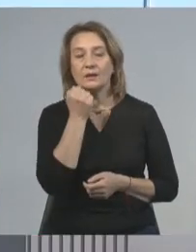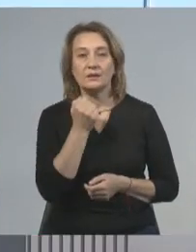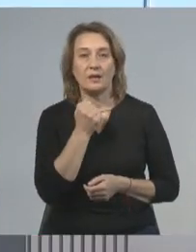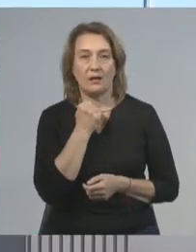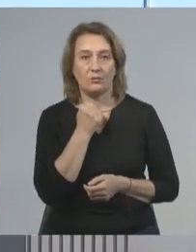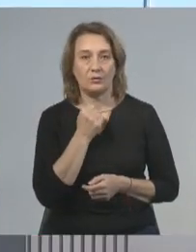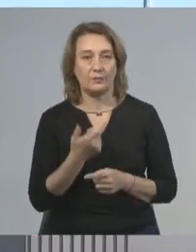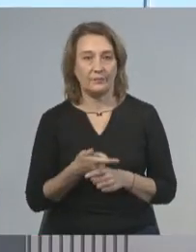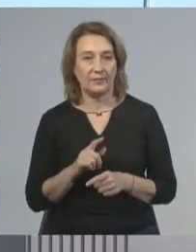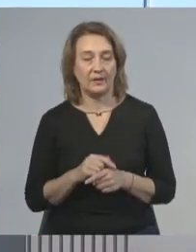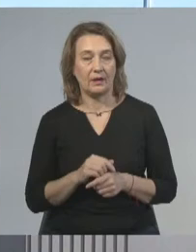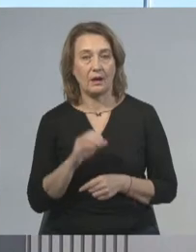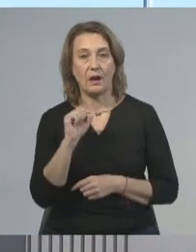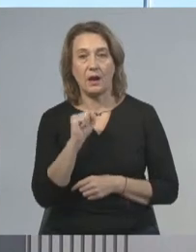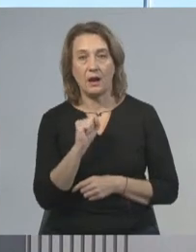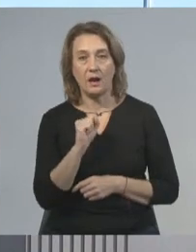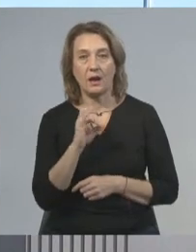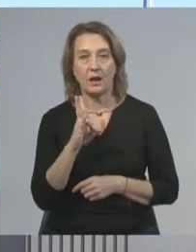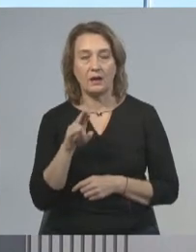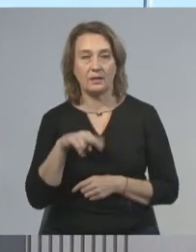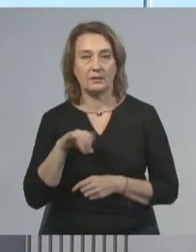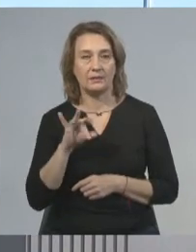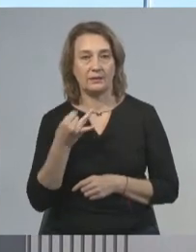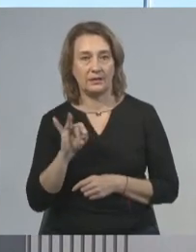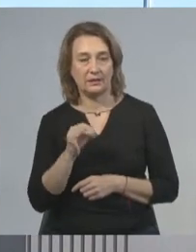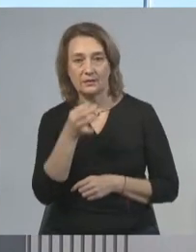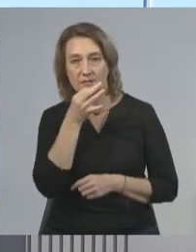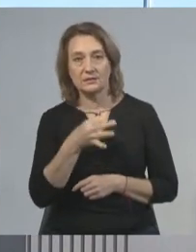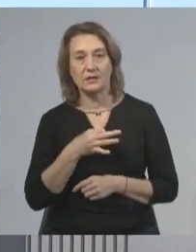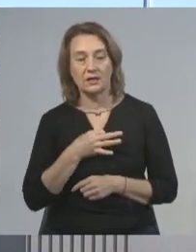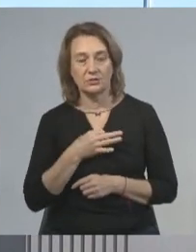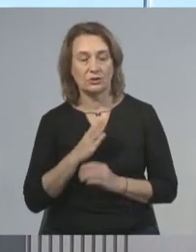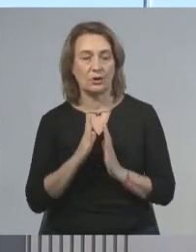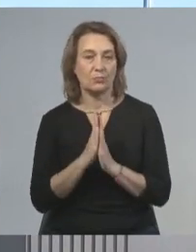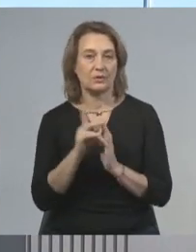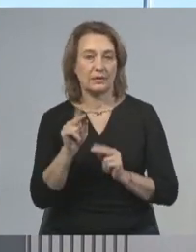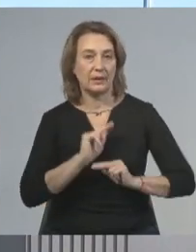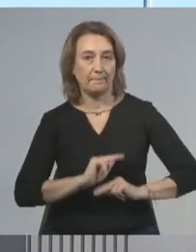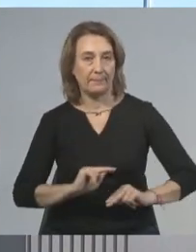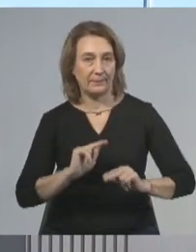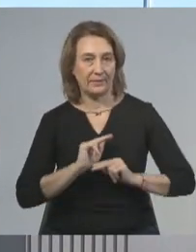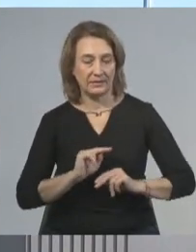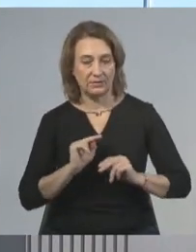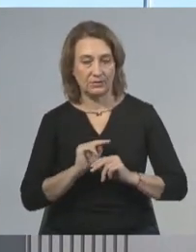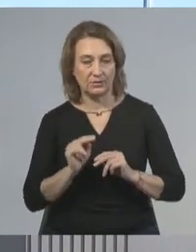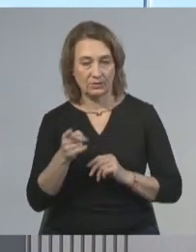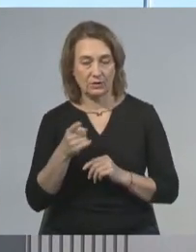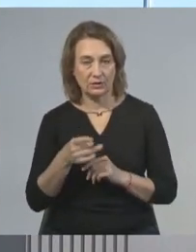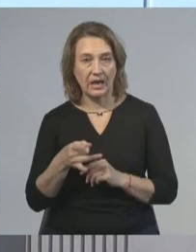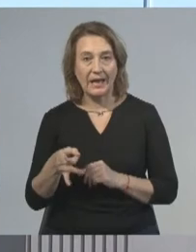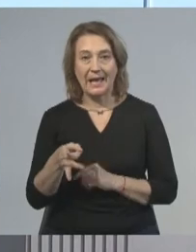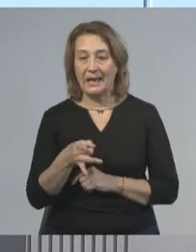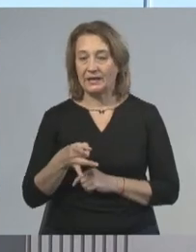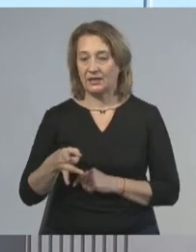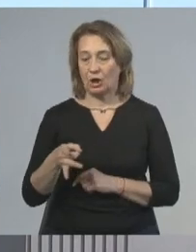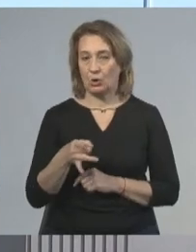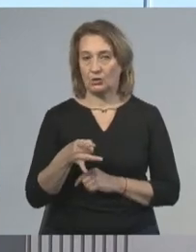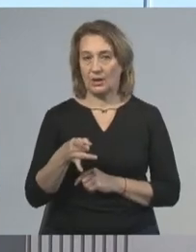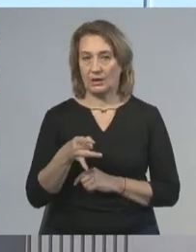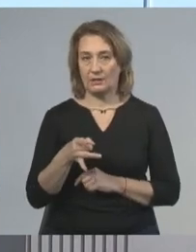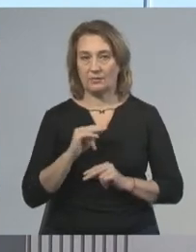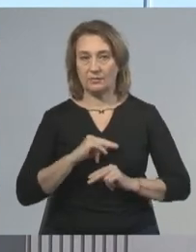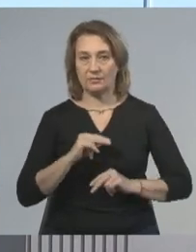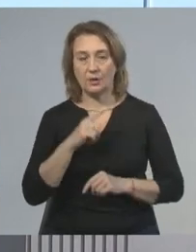code thanks so much anna andrei what about you of course you work in a regional